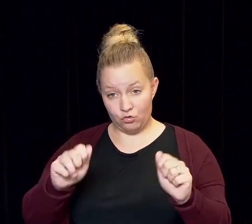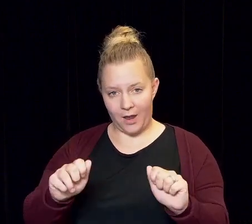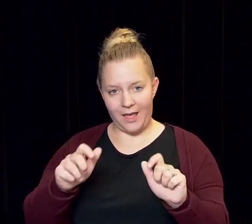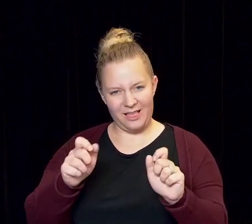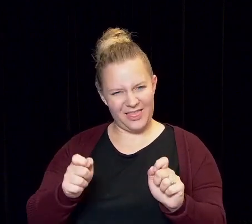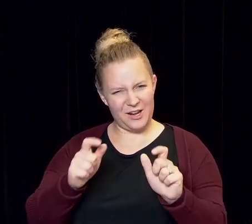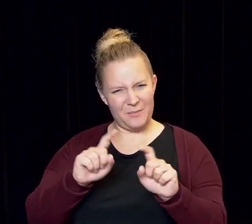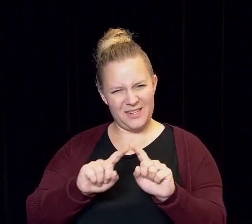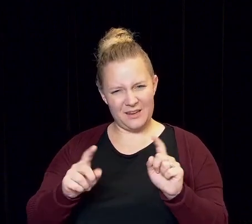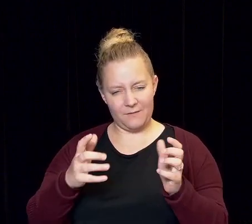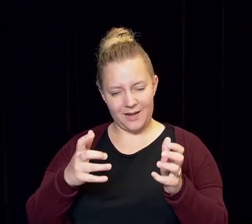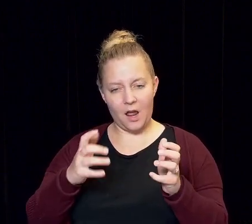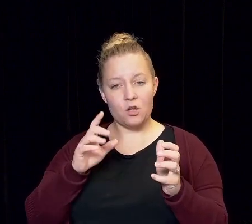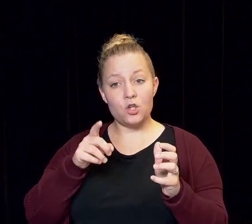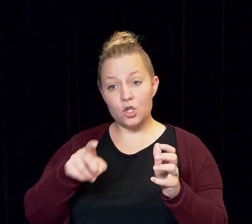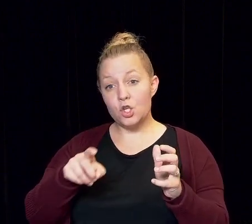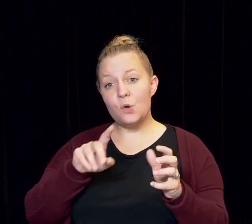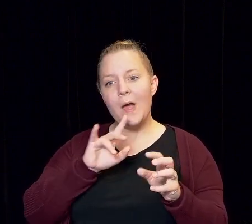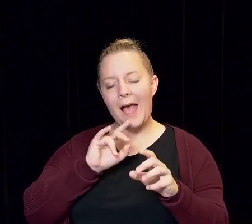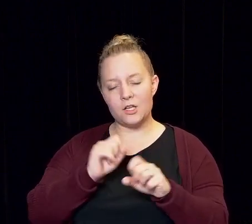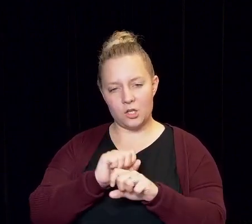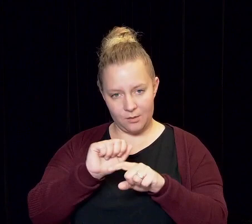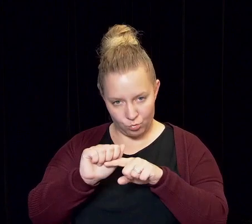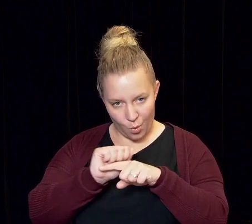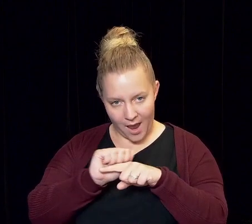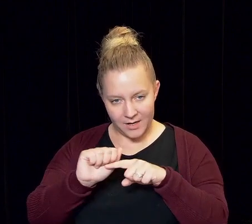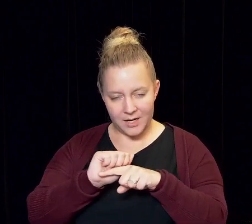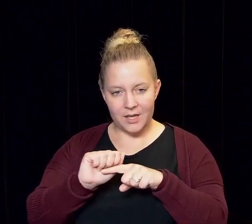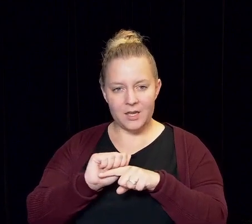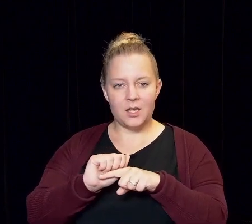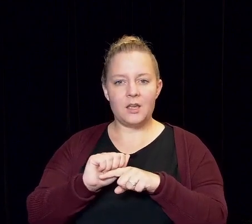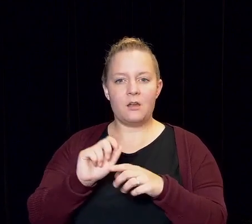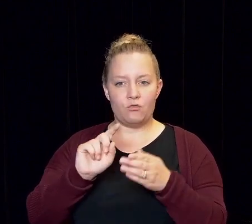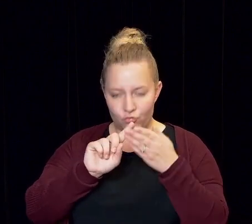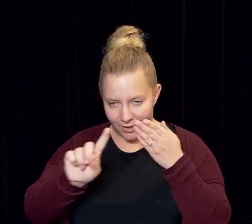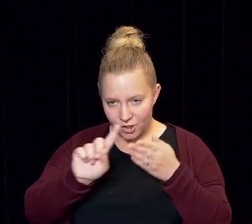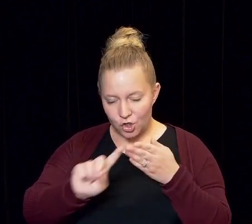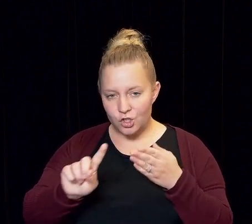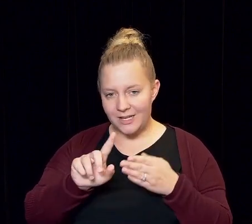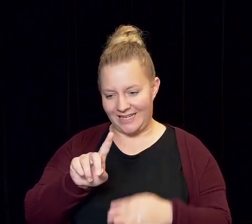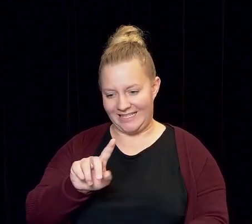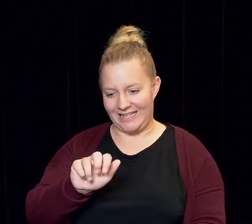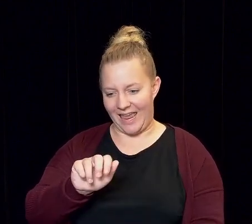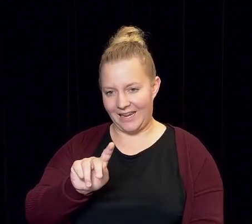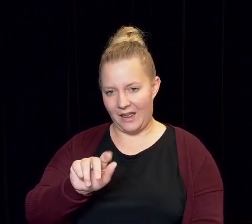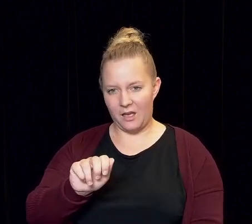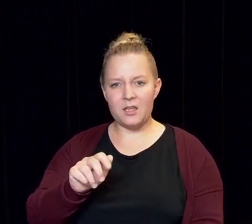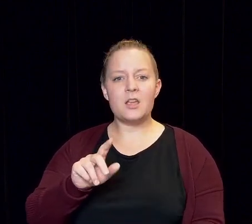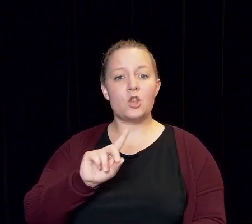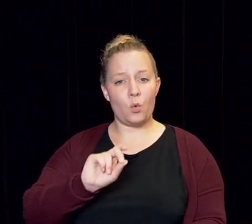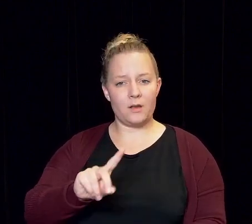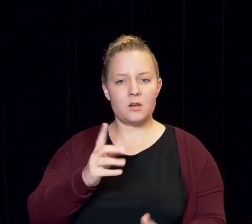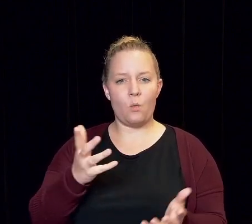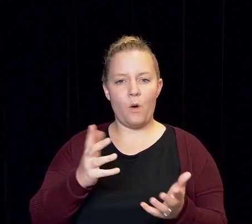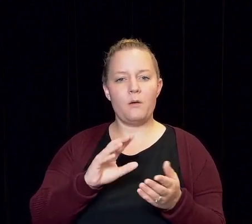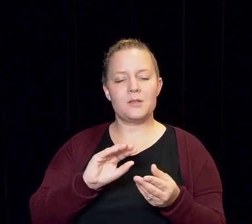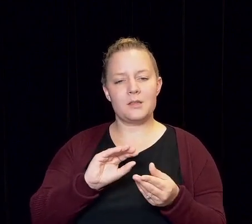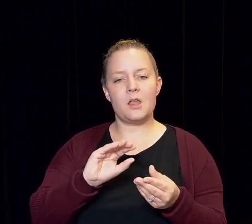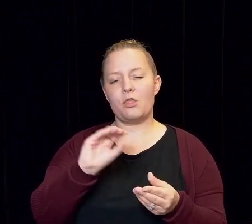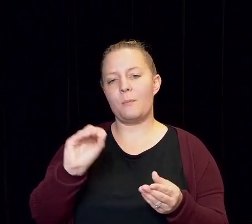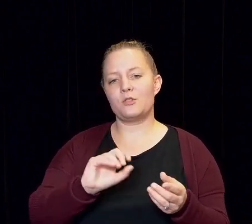bit differently this time. We're going to have you actually practice looking up data, because the question we have for you is, what was the percent of change in the